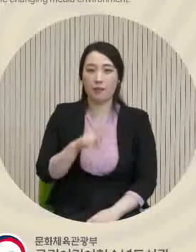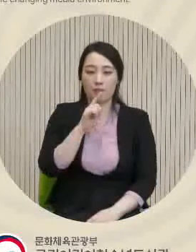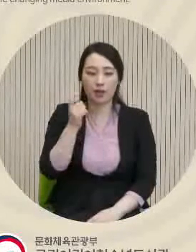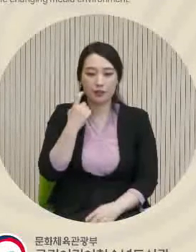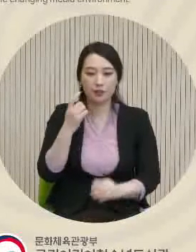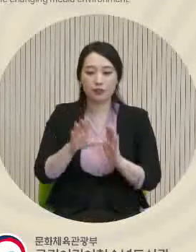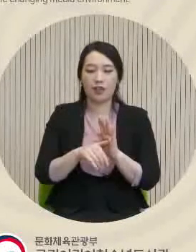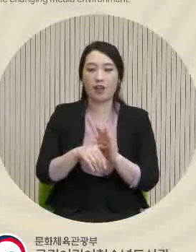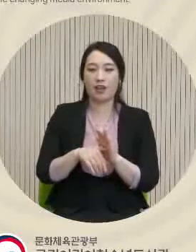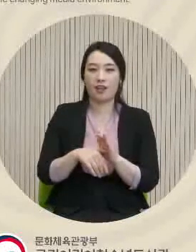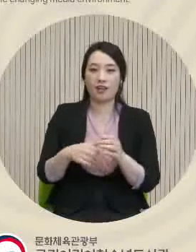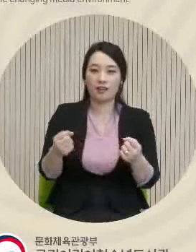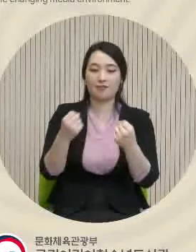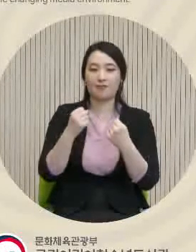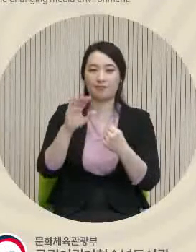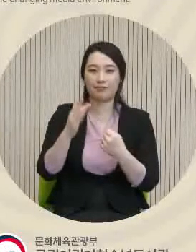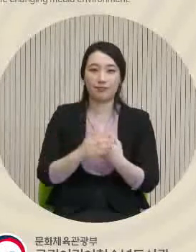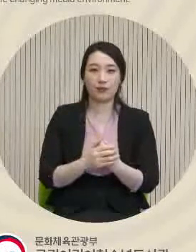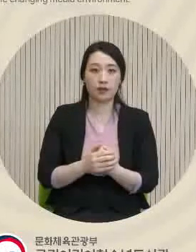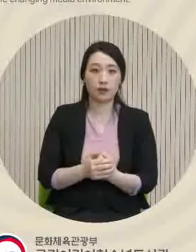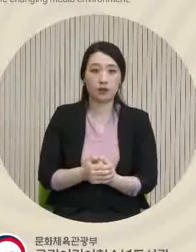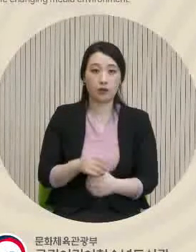passionate about this, and